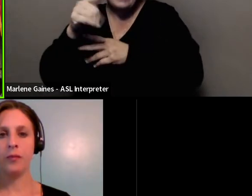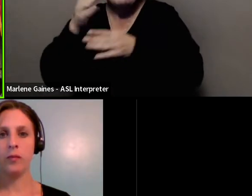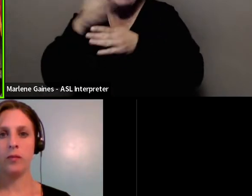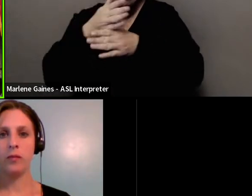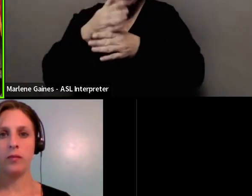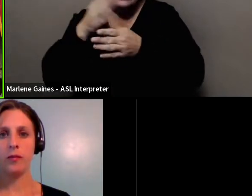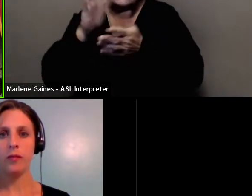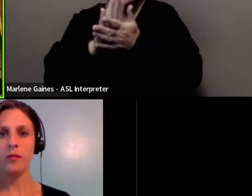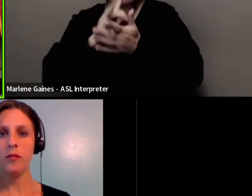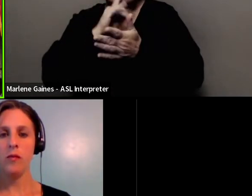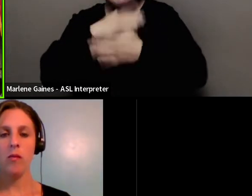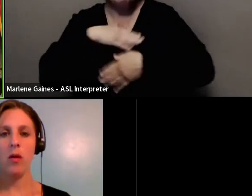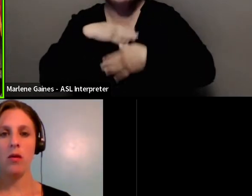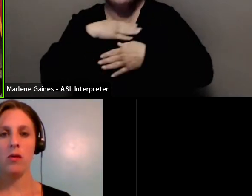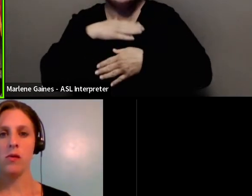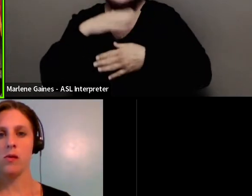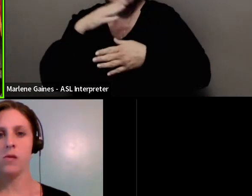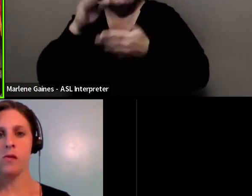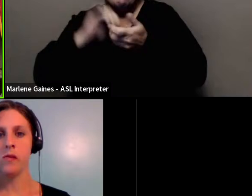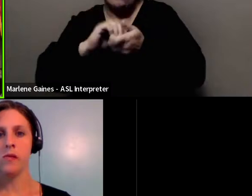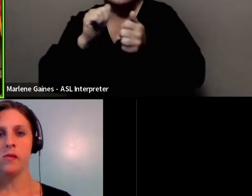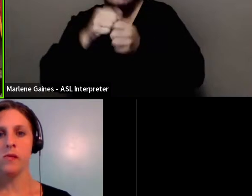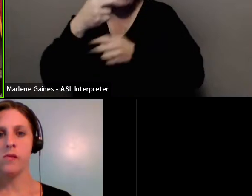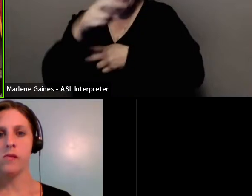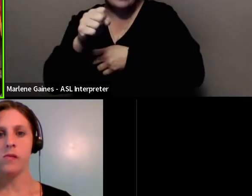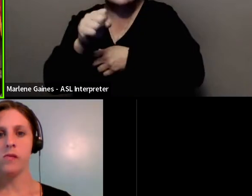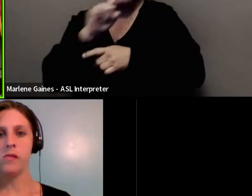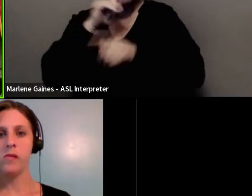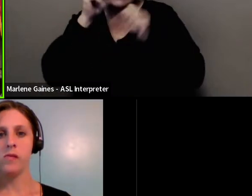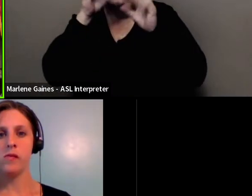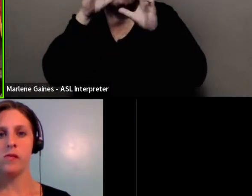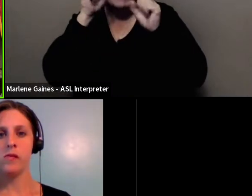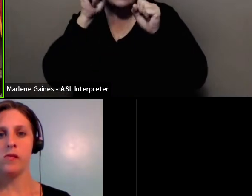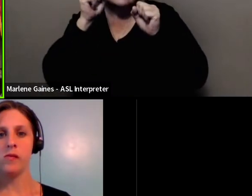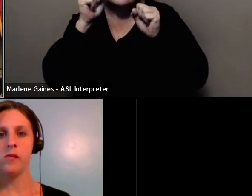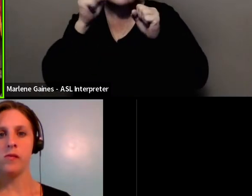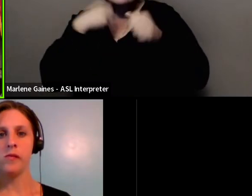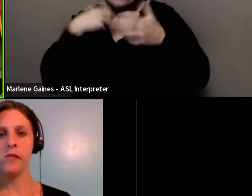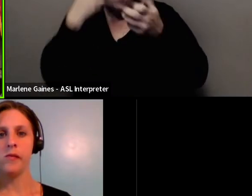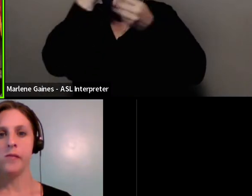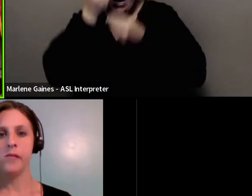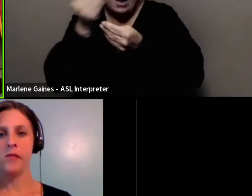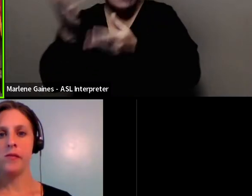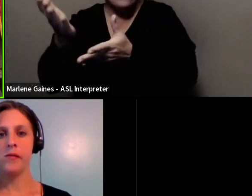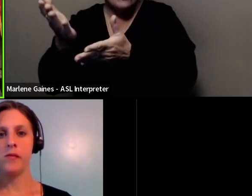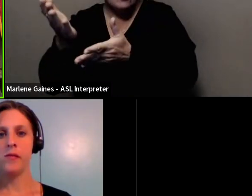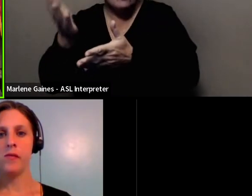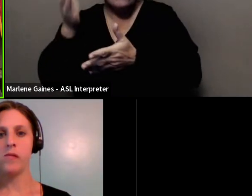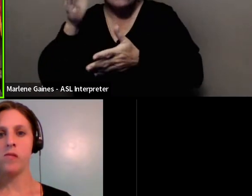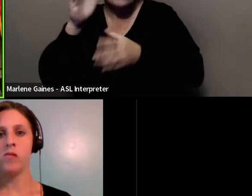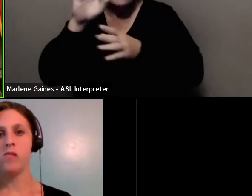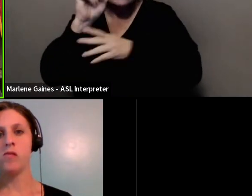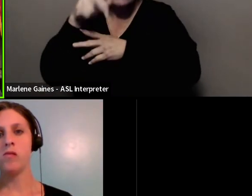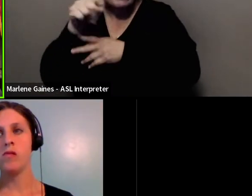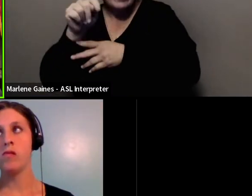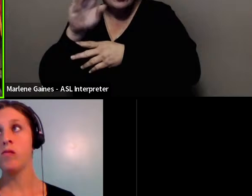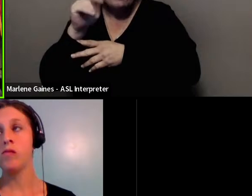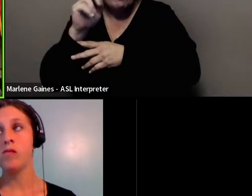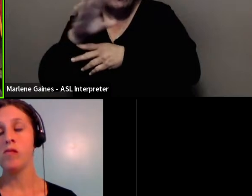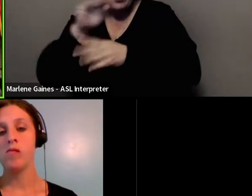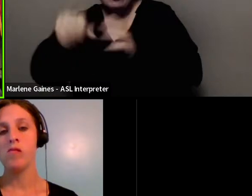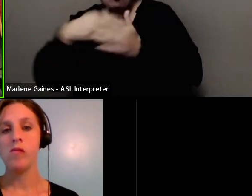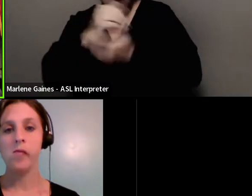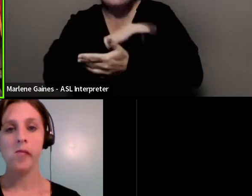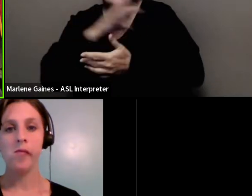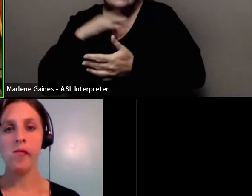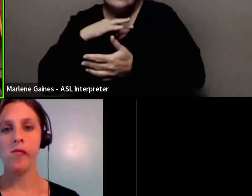just appreciate the partnership with the high school. And it was amazing. So I just want to let you know, Superintendent Booker and all of the staff,